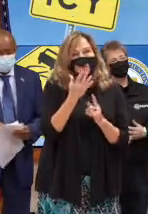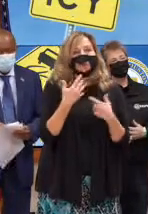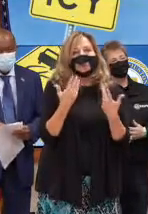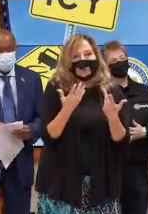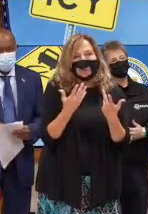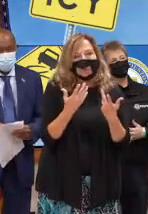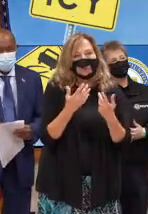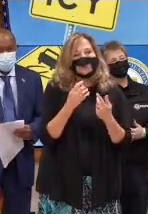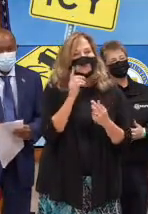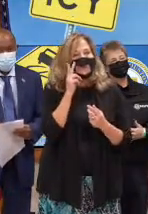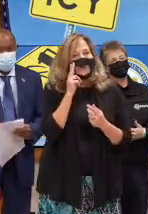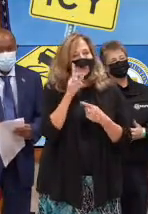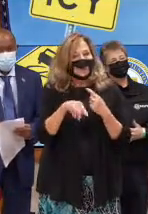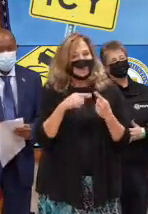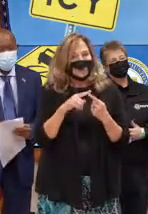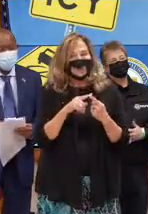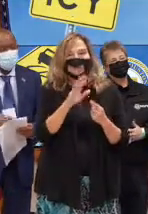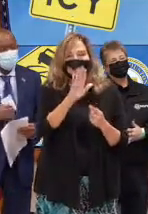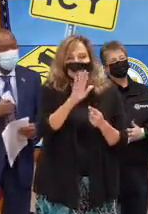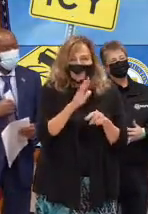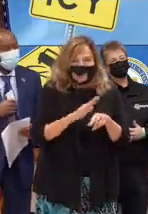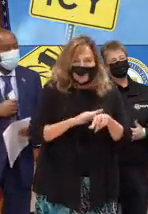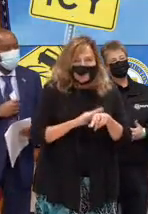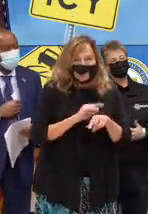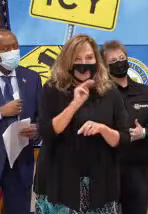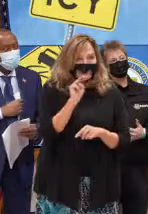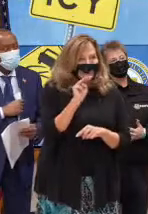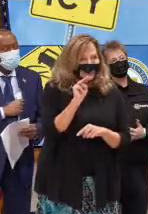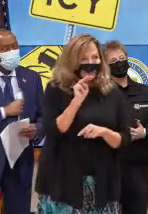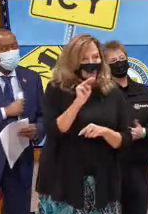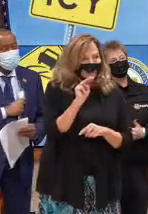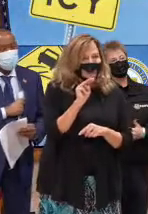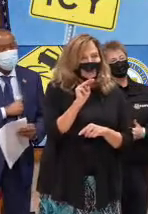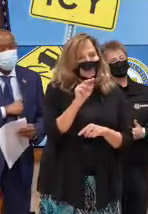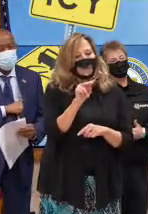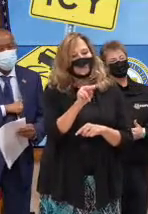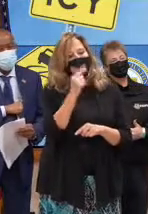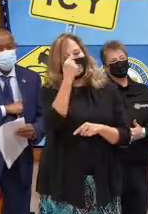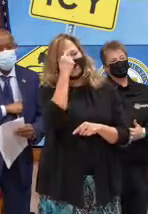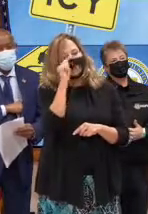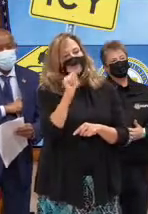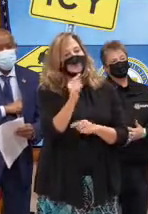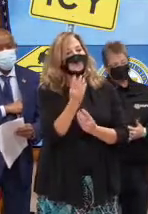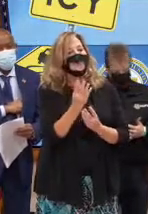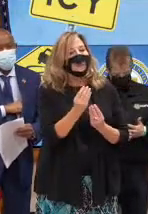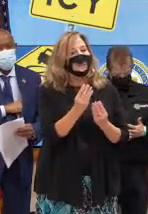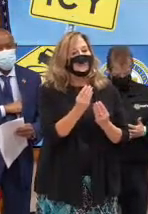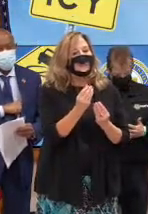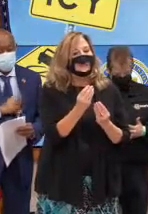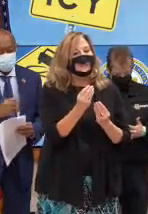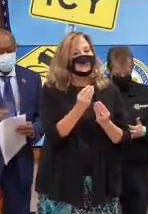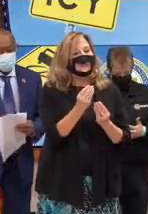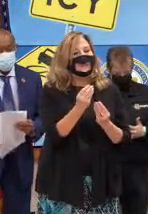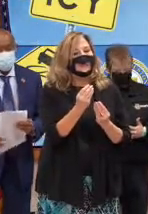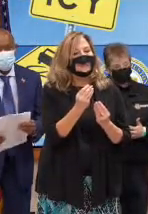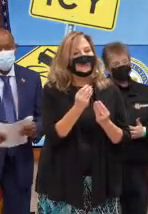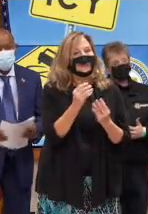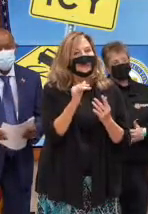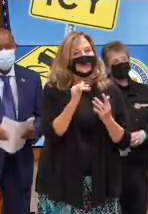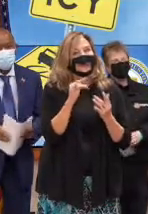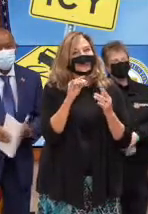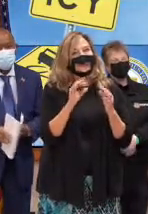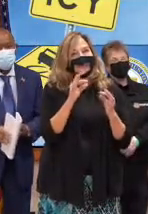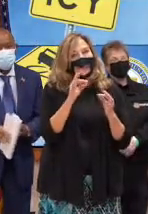thing. On Monday, you may wake up and look outside and it looks wet. When we have freezing rain is